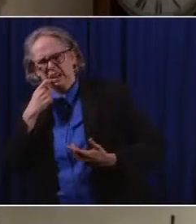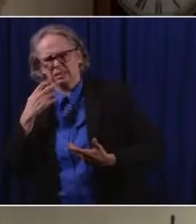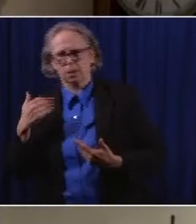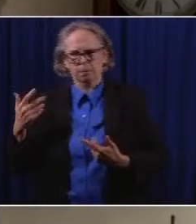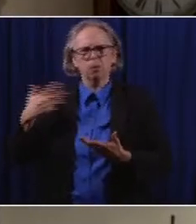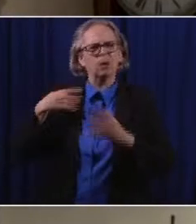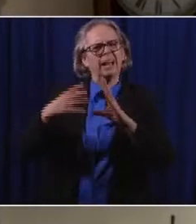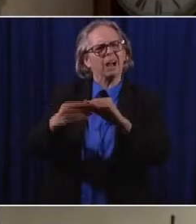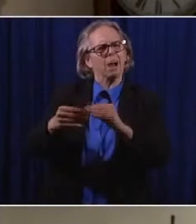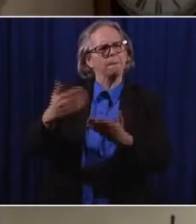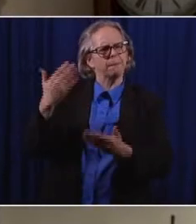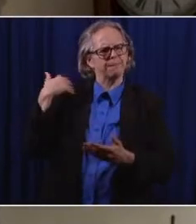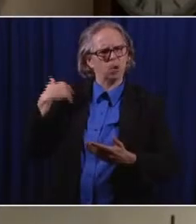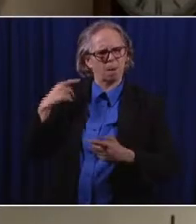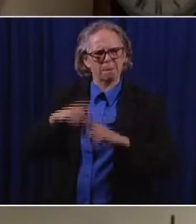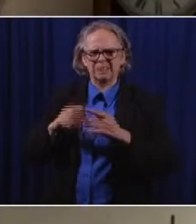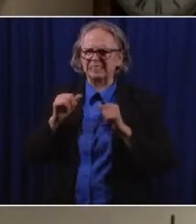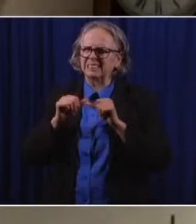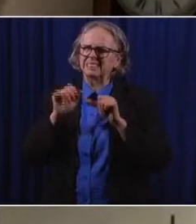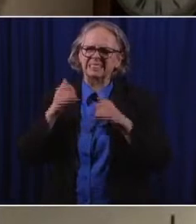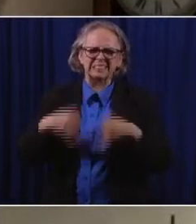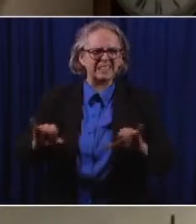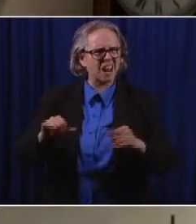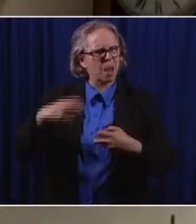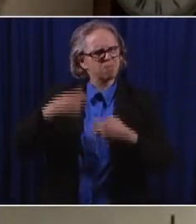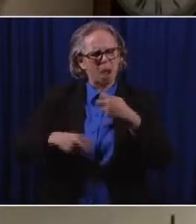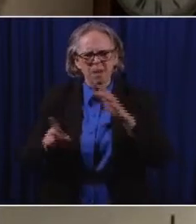continue to see the drug problem. One of the